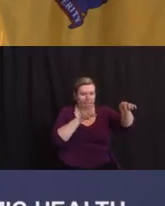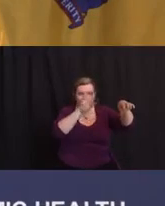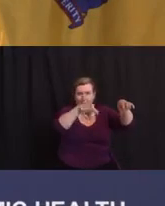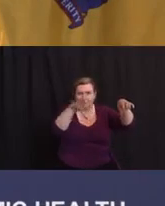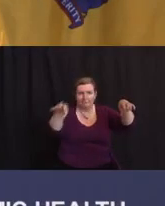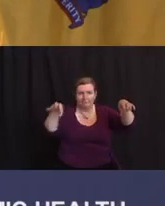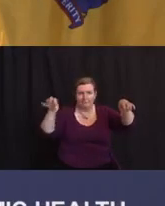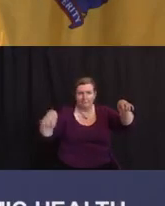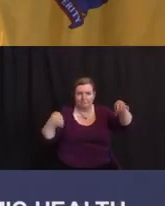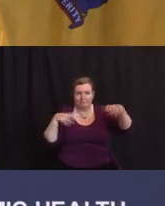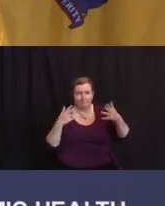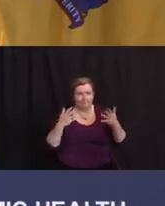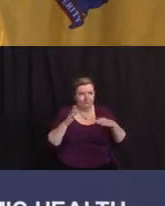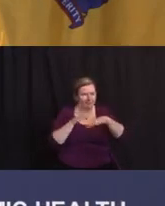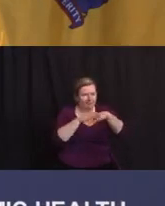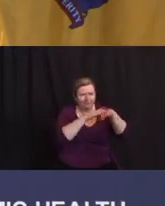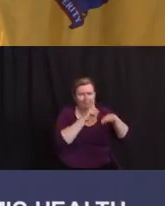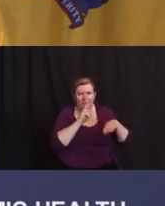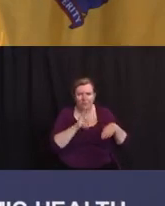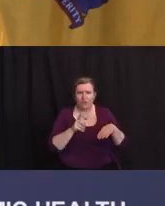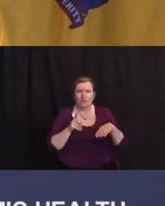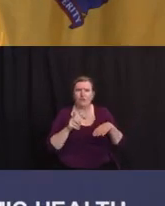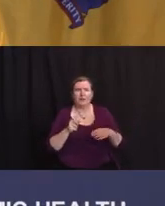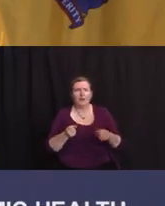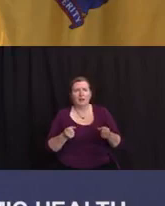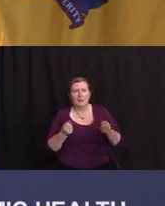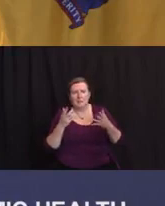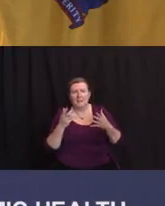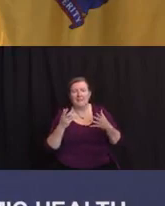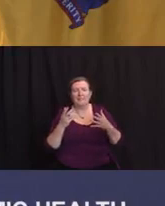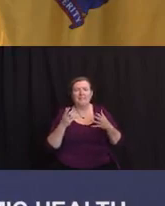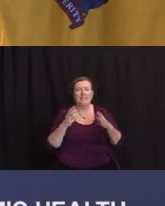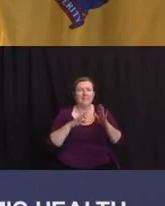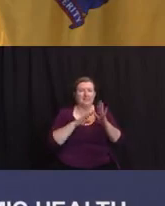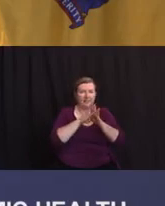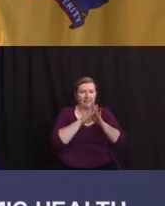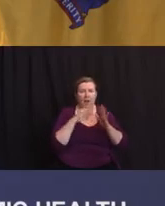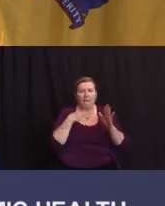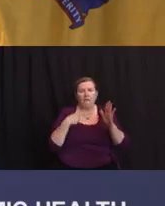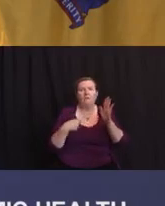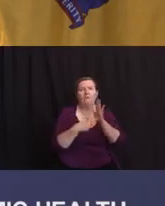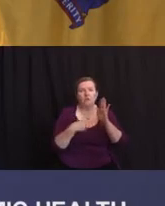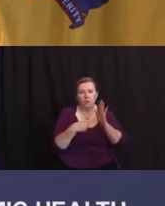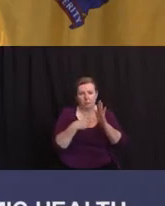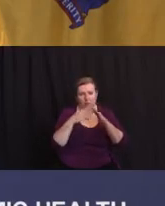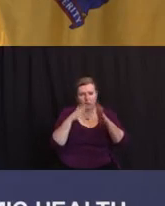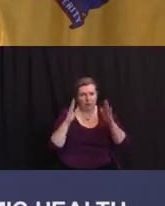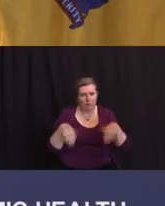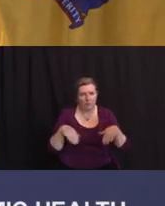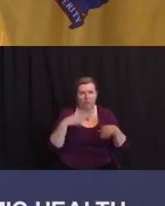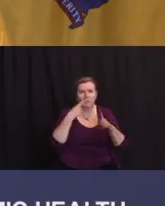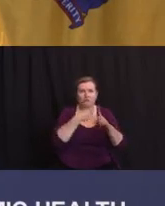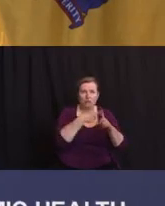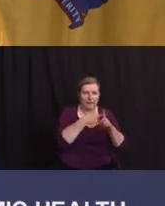and focus on the percentage of that development that will have affordable housing units, whether they be rental or for